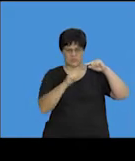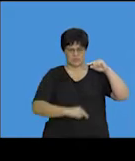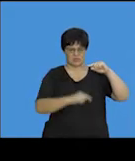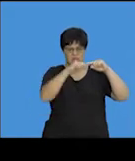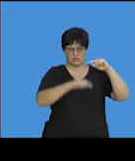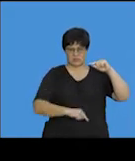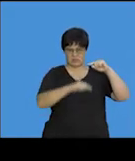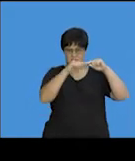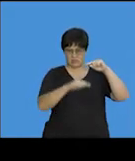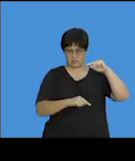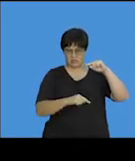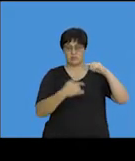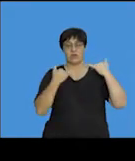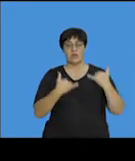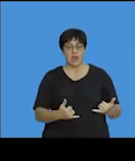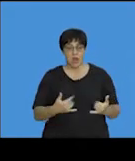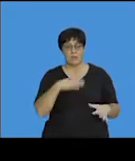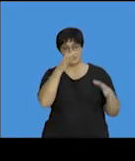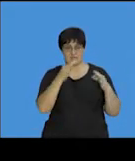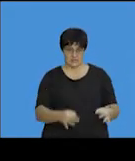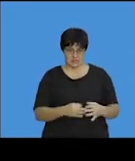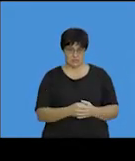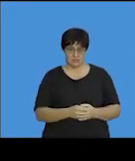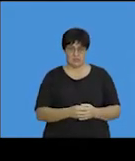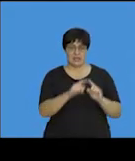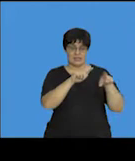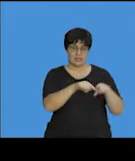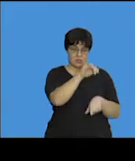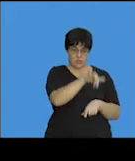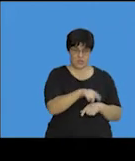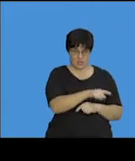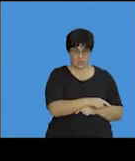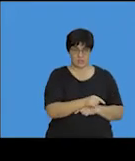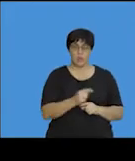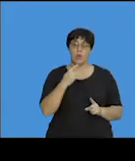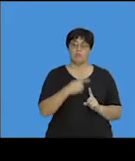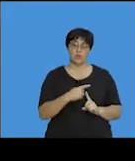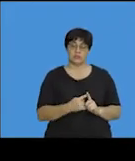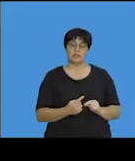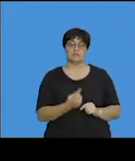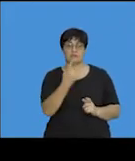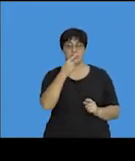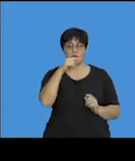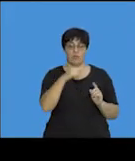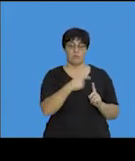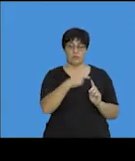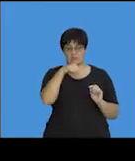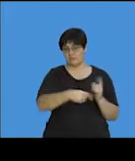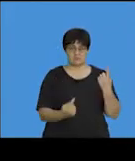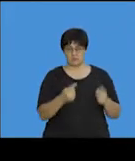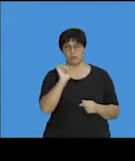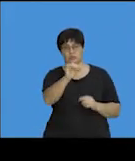We need to make a decision as to which direction we're going to take positive. This is your